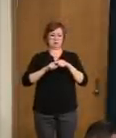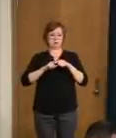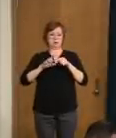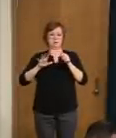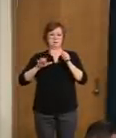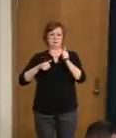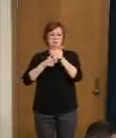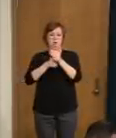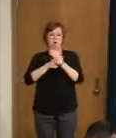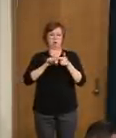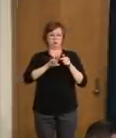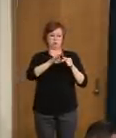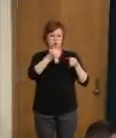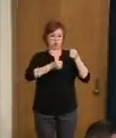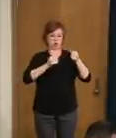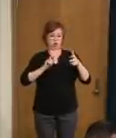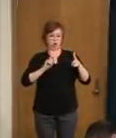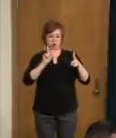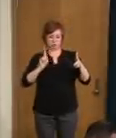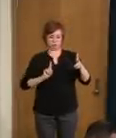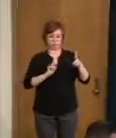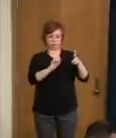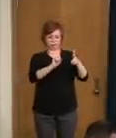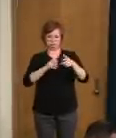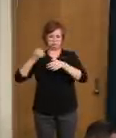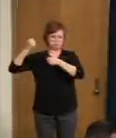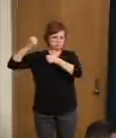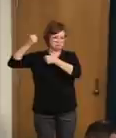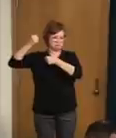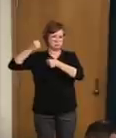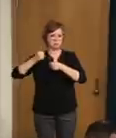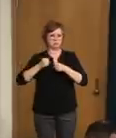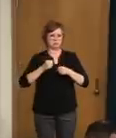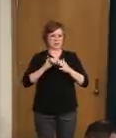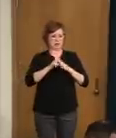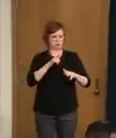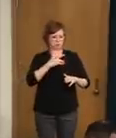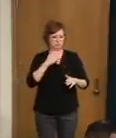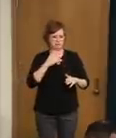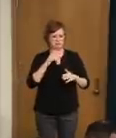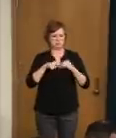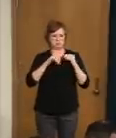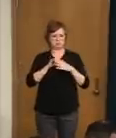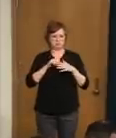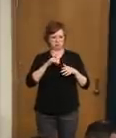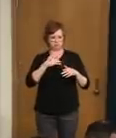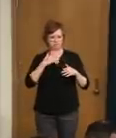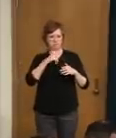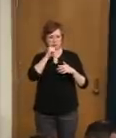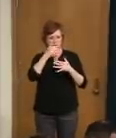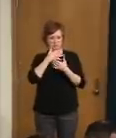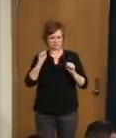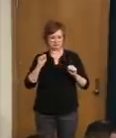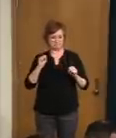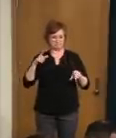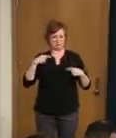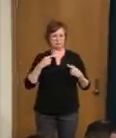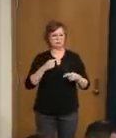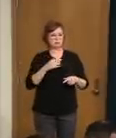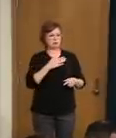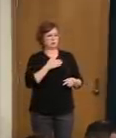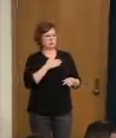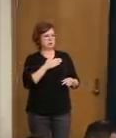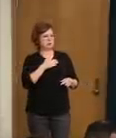felt unsecure at any point during this pandemic? So, I personally feel fine, and